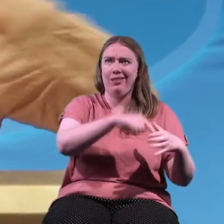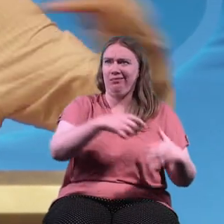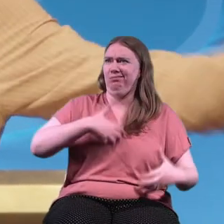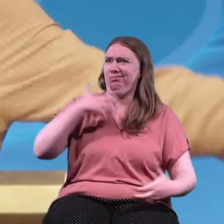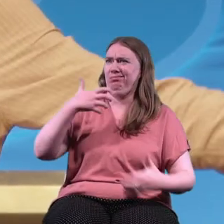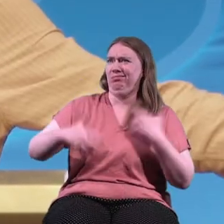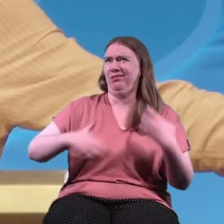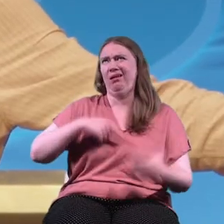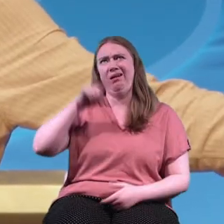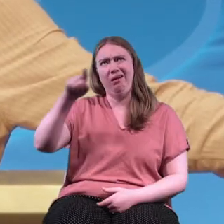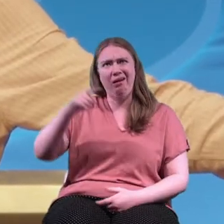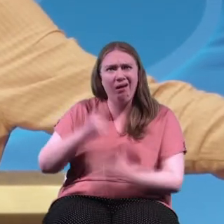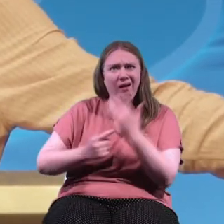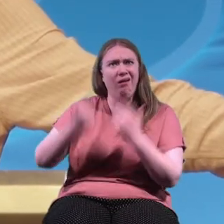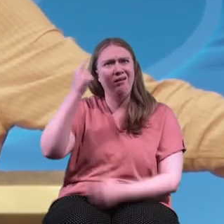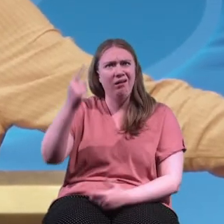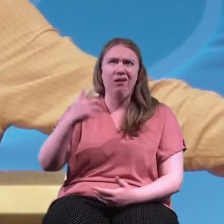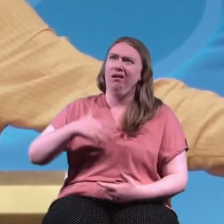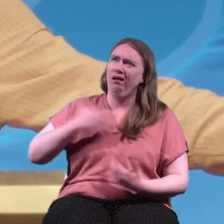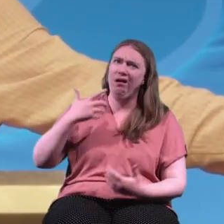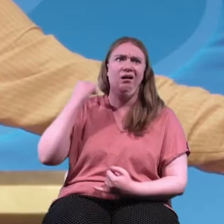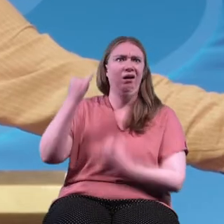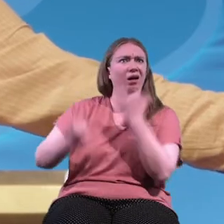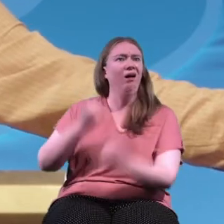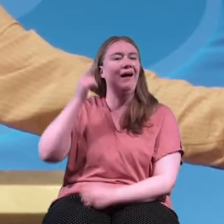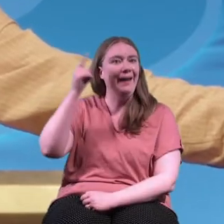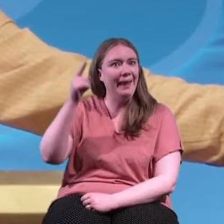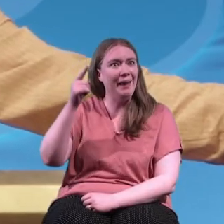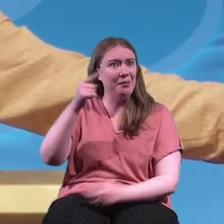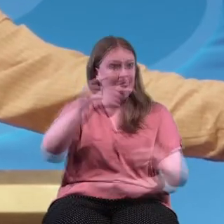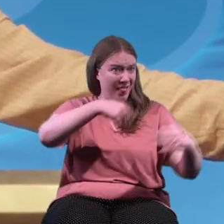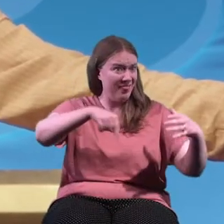A whole generation died in the wilderness.